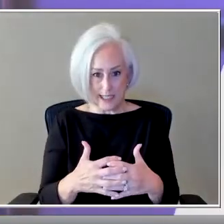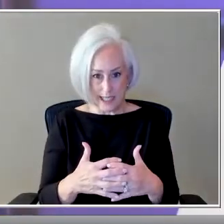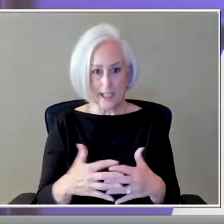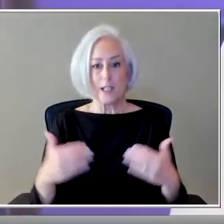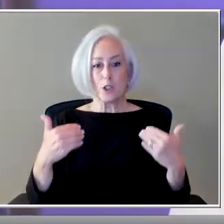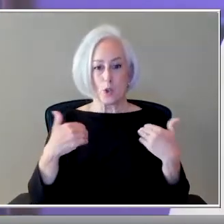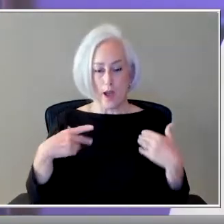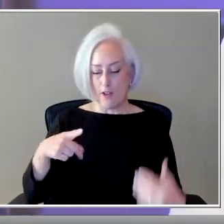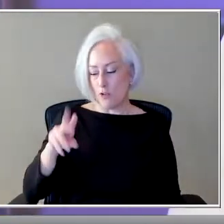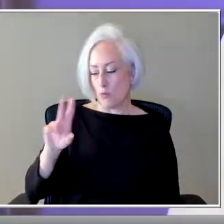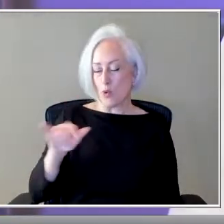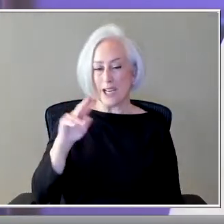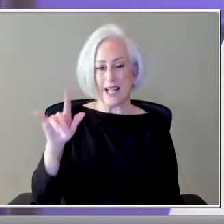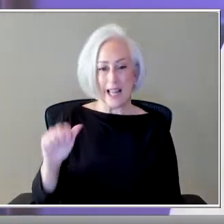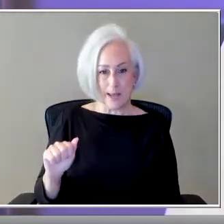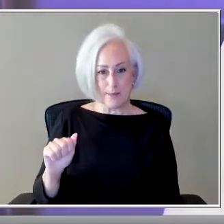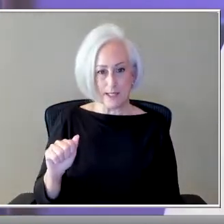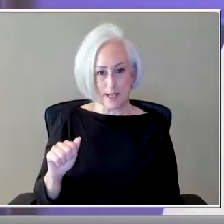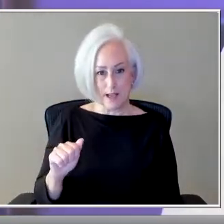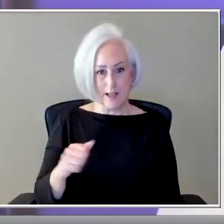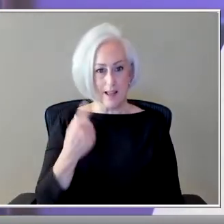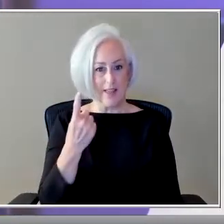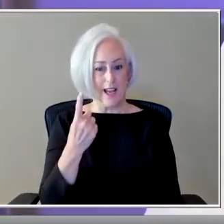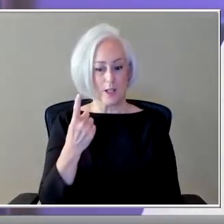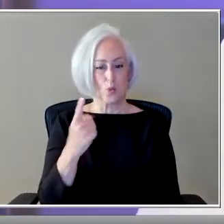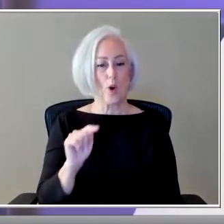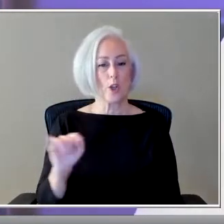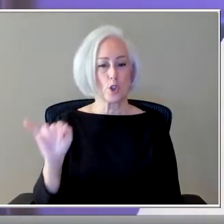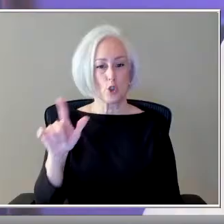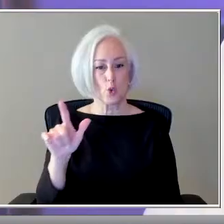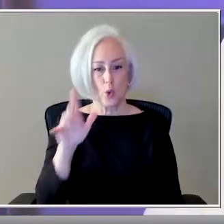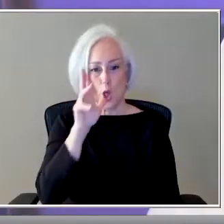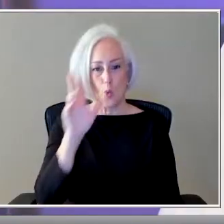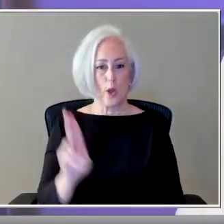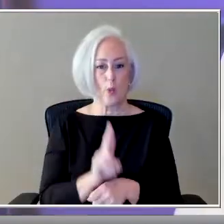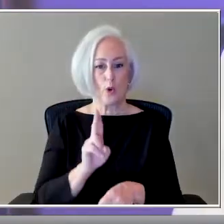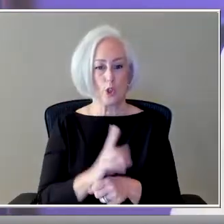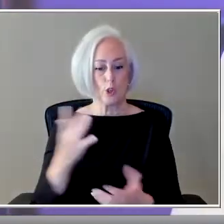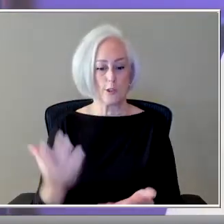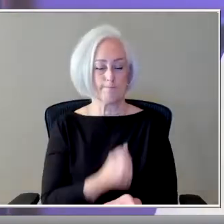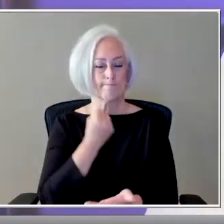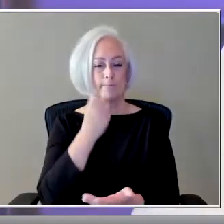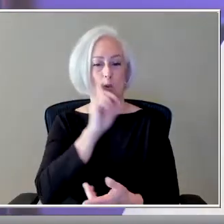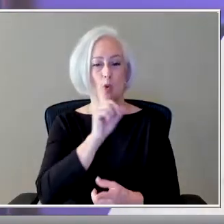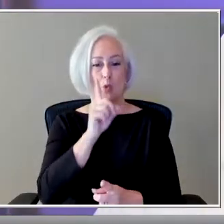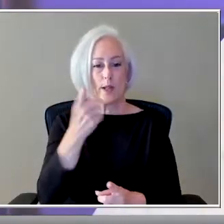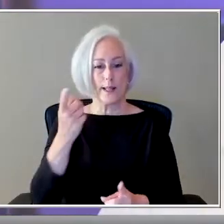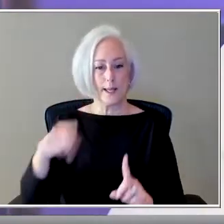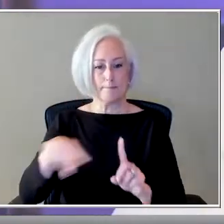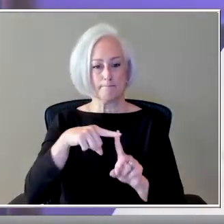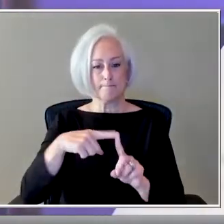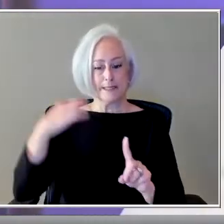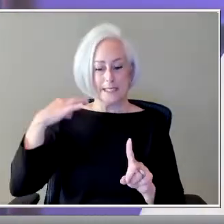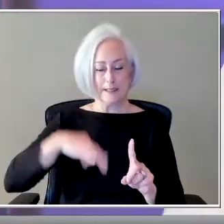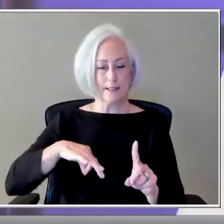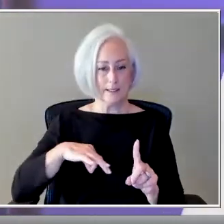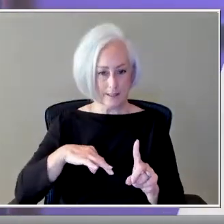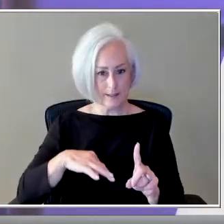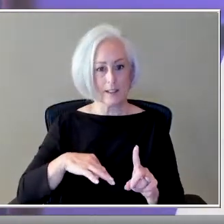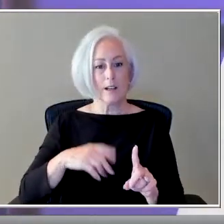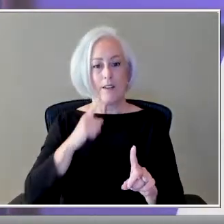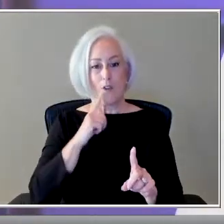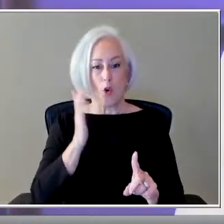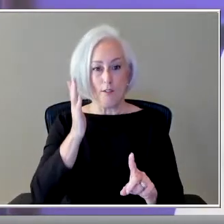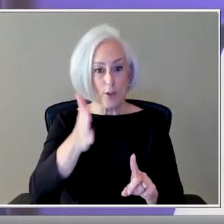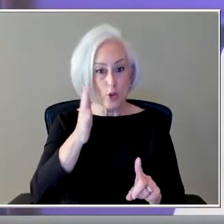having apheresis as one of our tools, I think is going to make a tremendous impact, not only for future maternal health, but